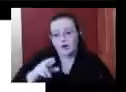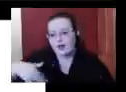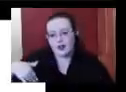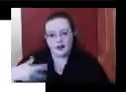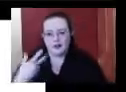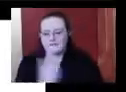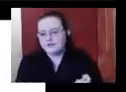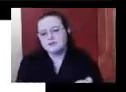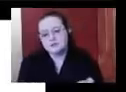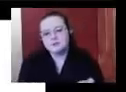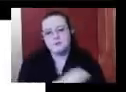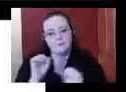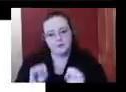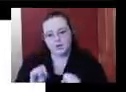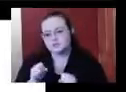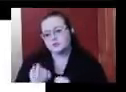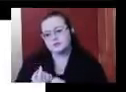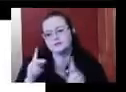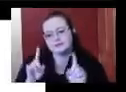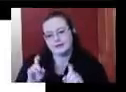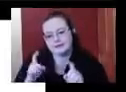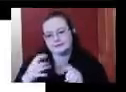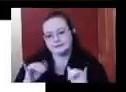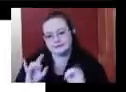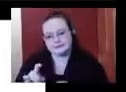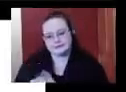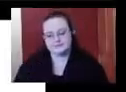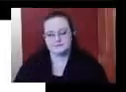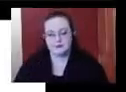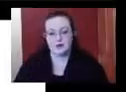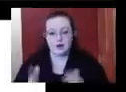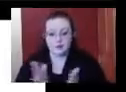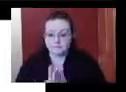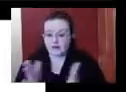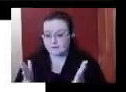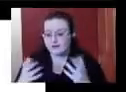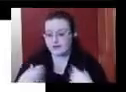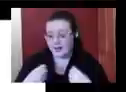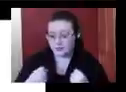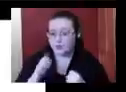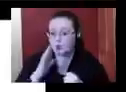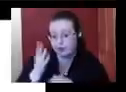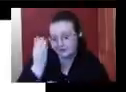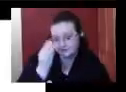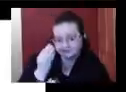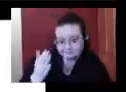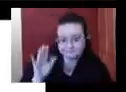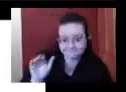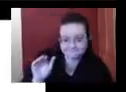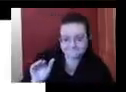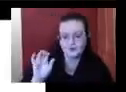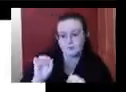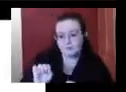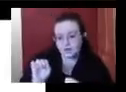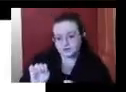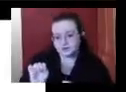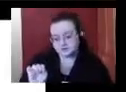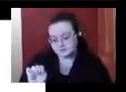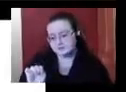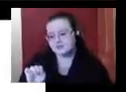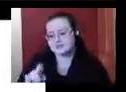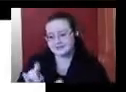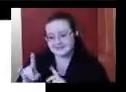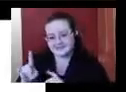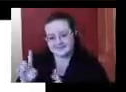will provide guidance to cohorts that have been identified to have a high risk exposure. This guidance will include when and where to get